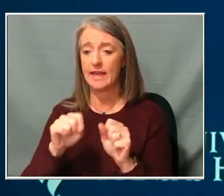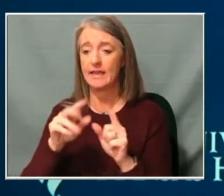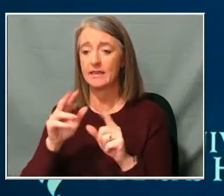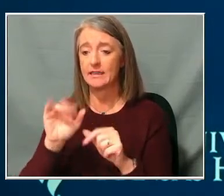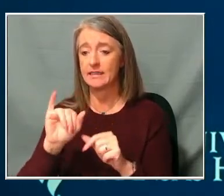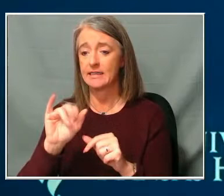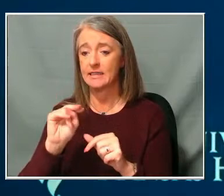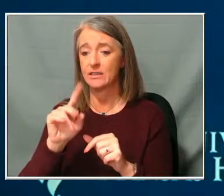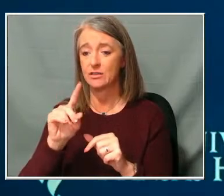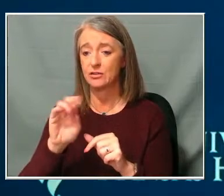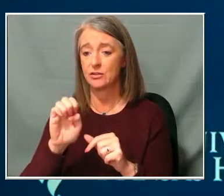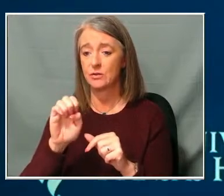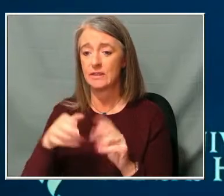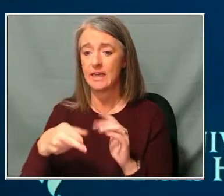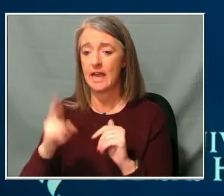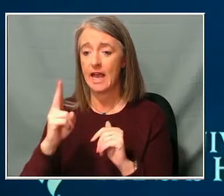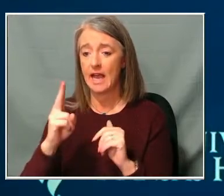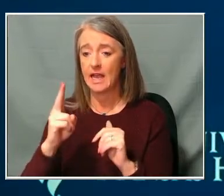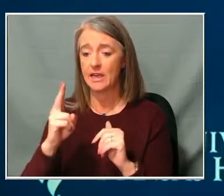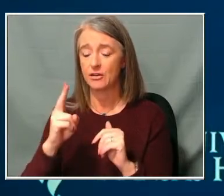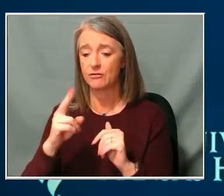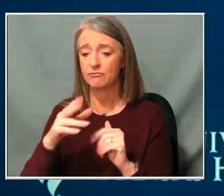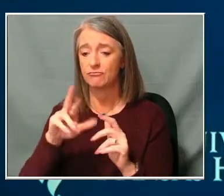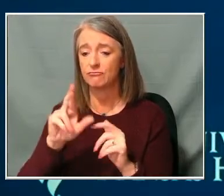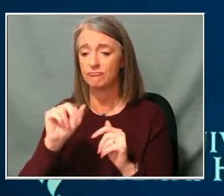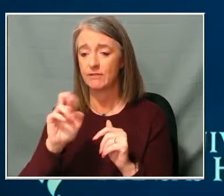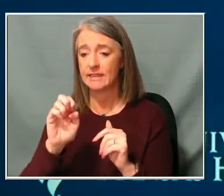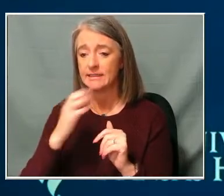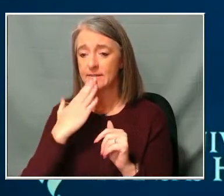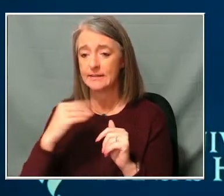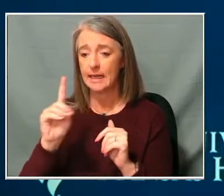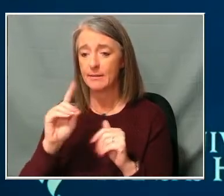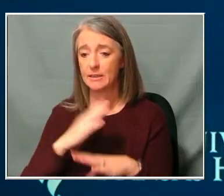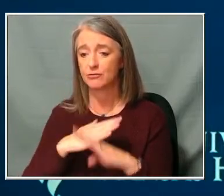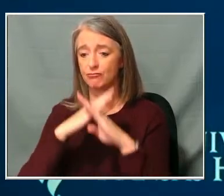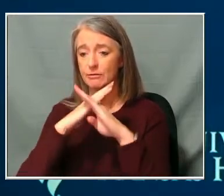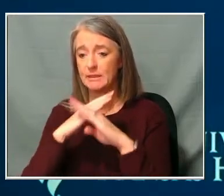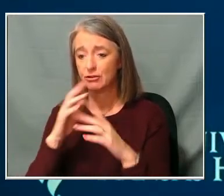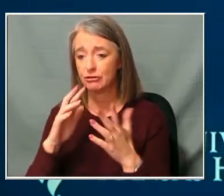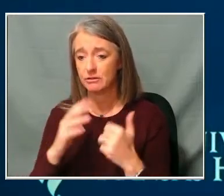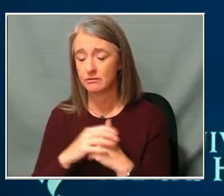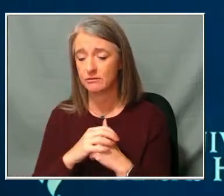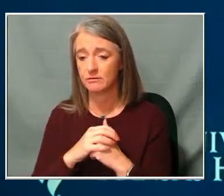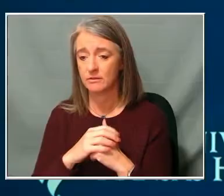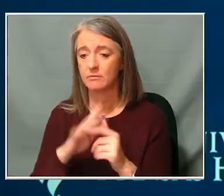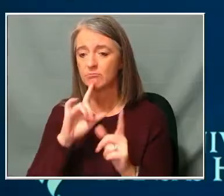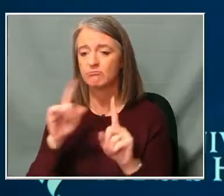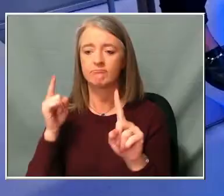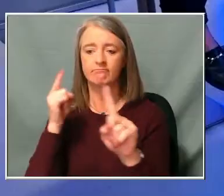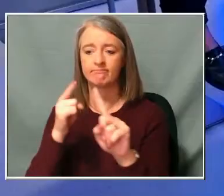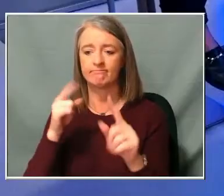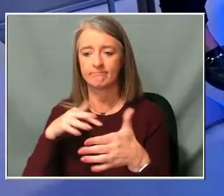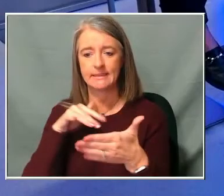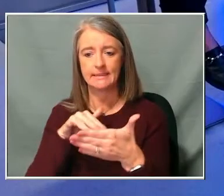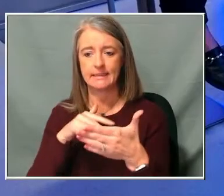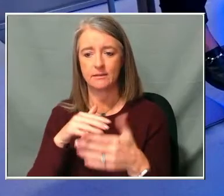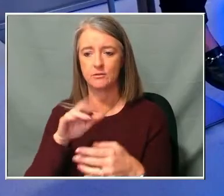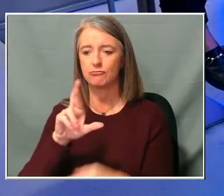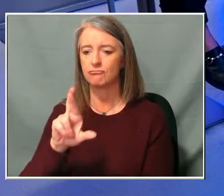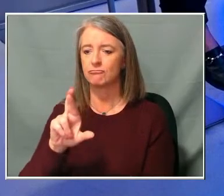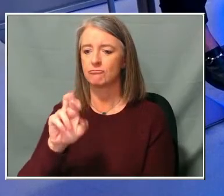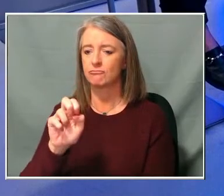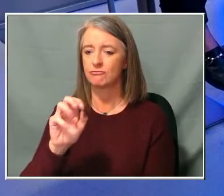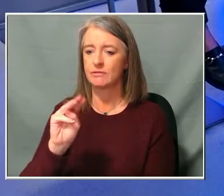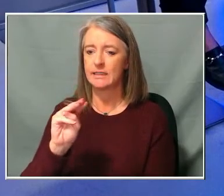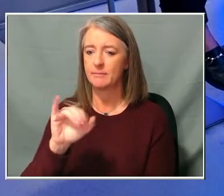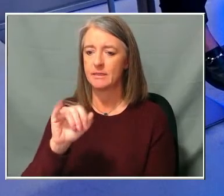of diabetes remission. And so that's a big question that we are targeting here with our studies. So remission and reverse are these